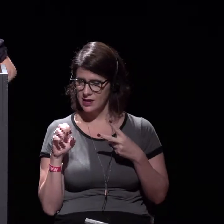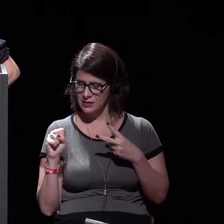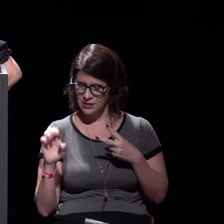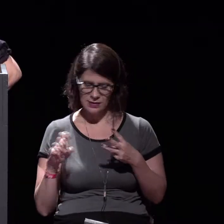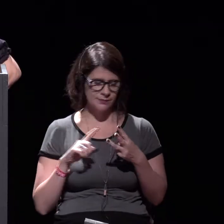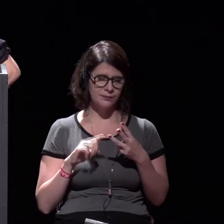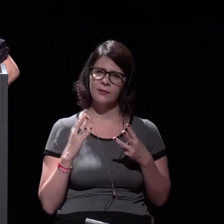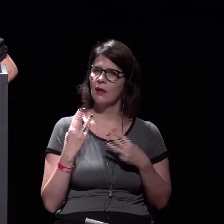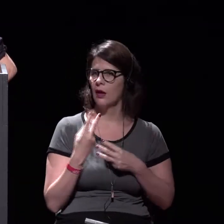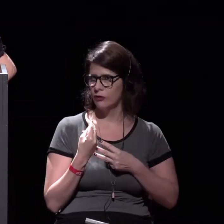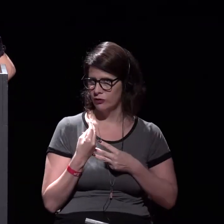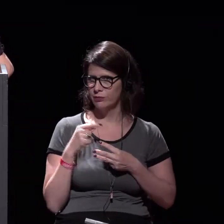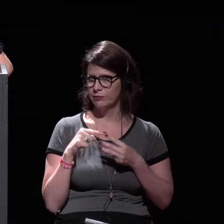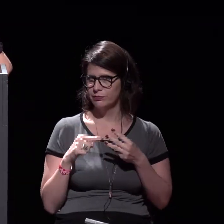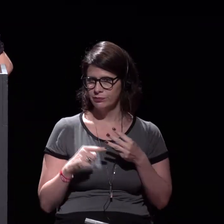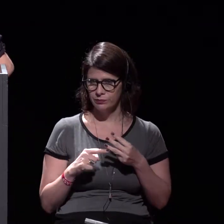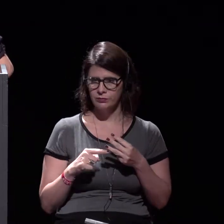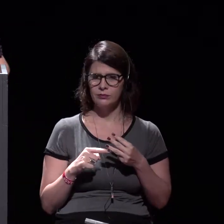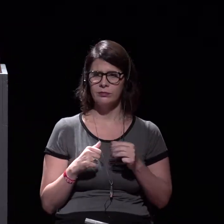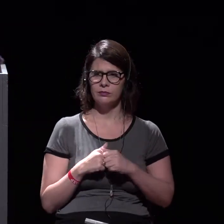that was to serve as the